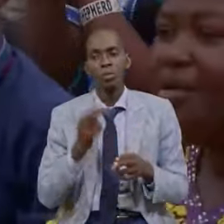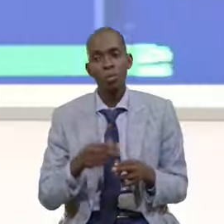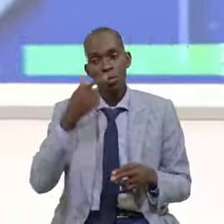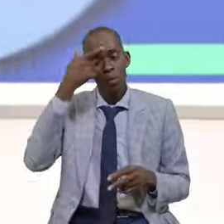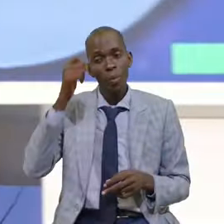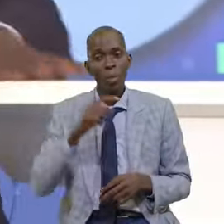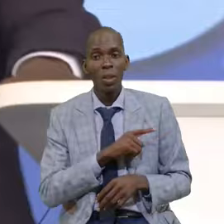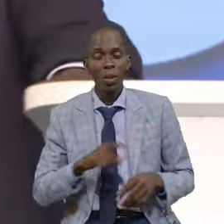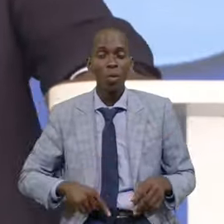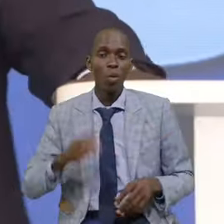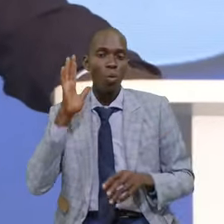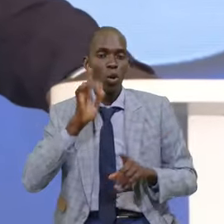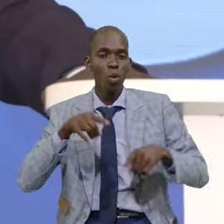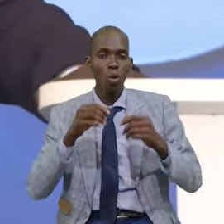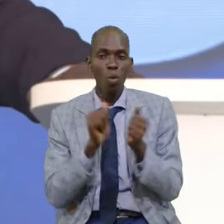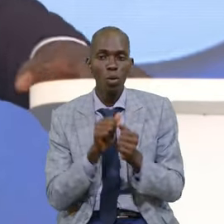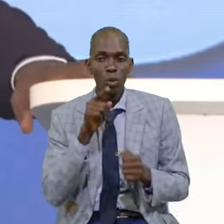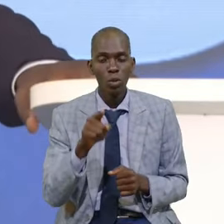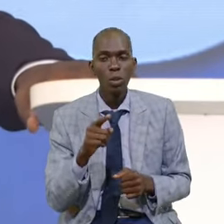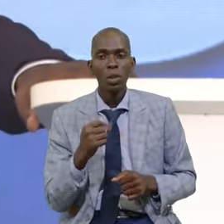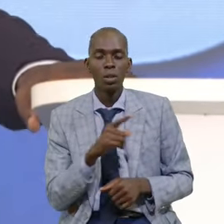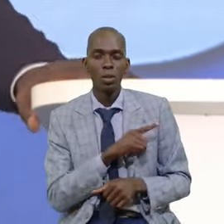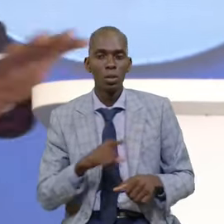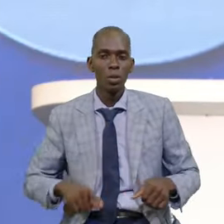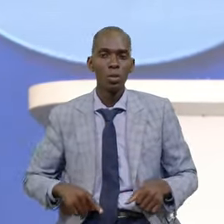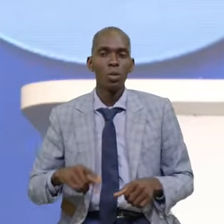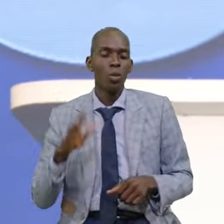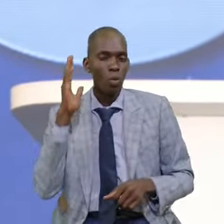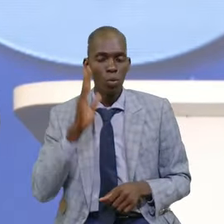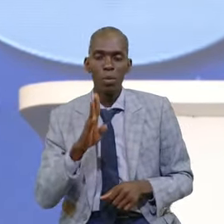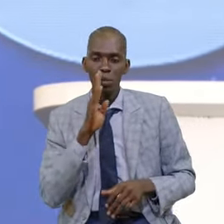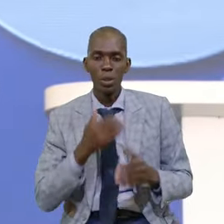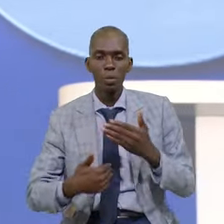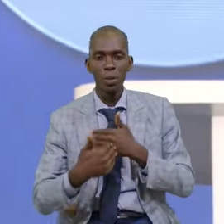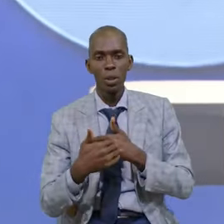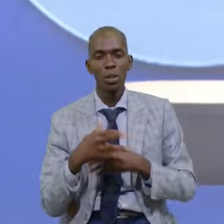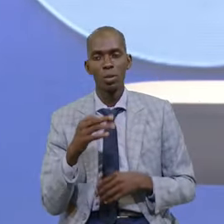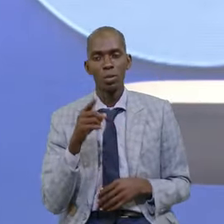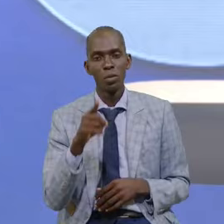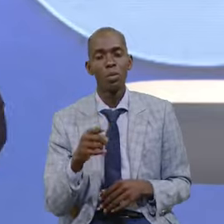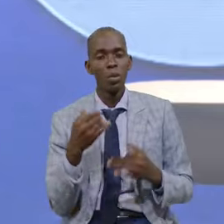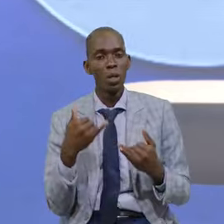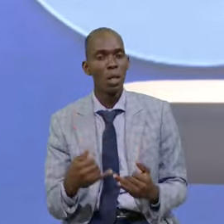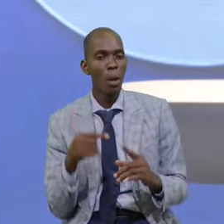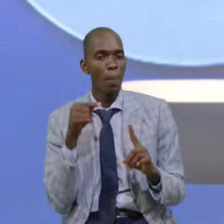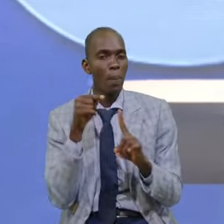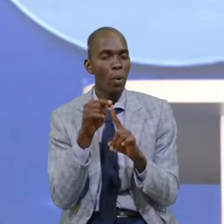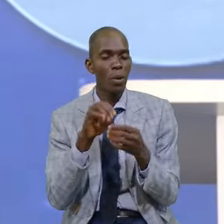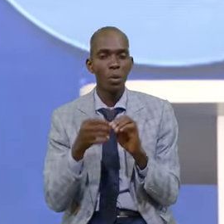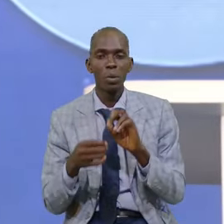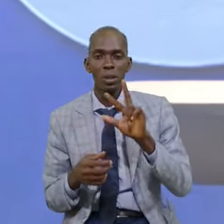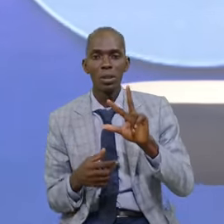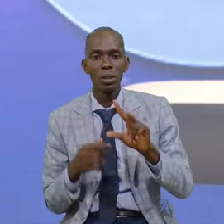and your Lord will come behind you. I come to point number three now. Point number